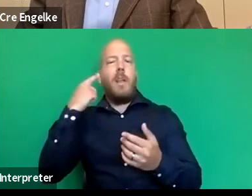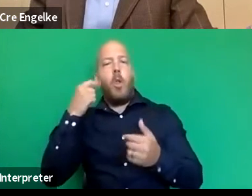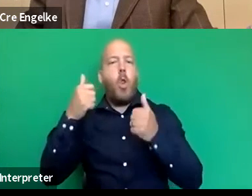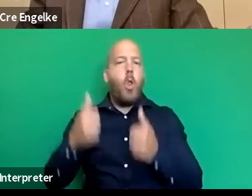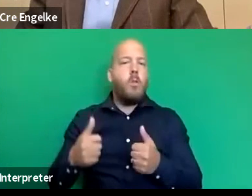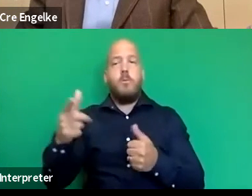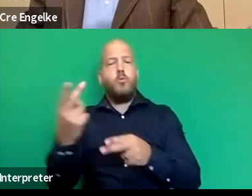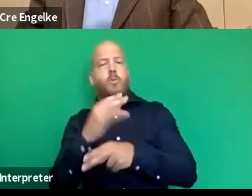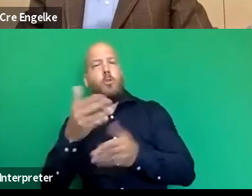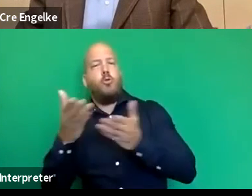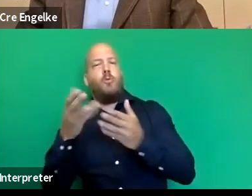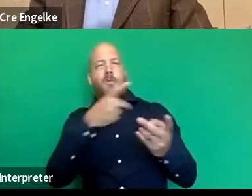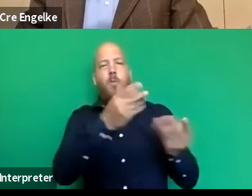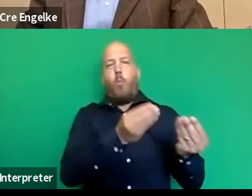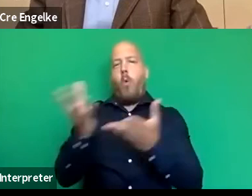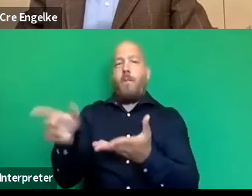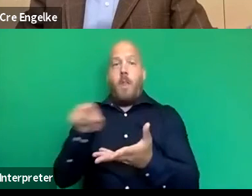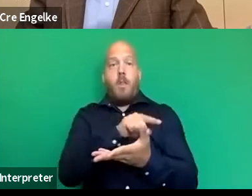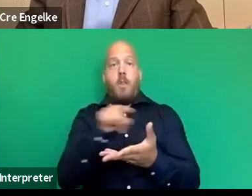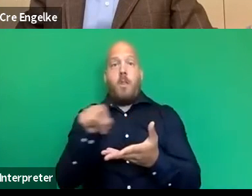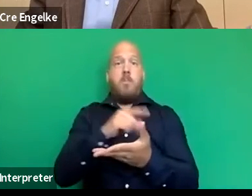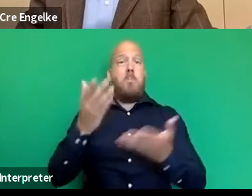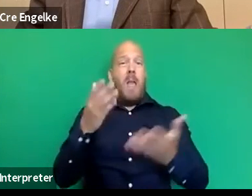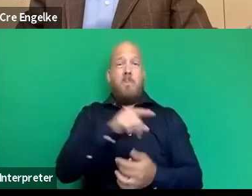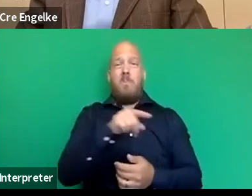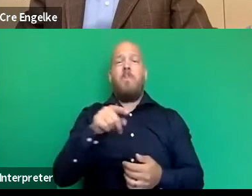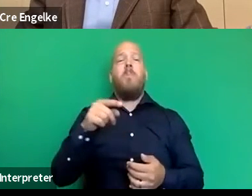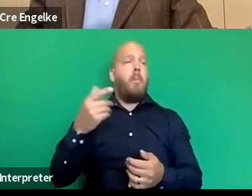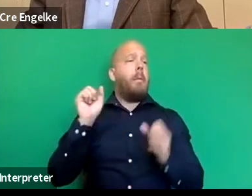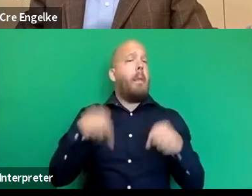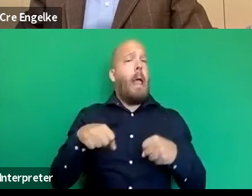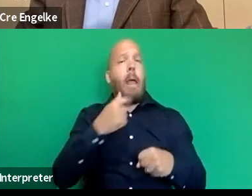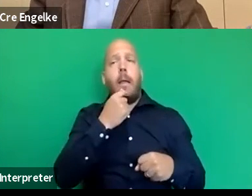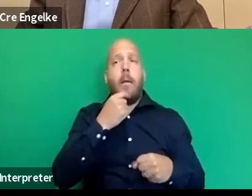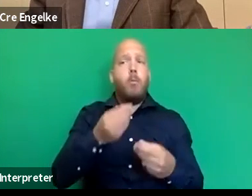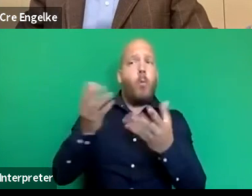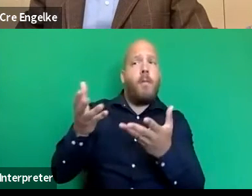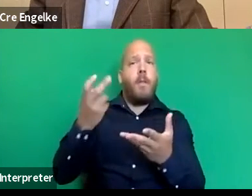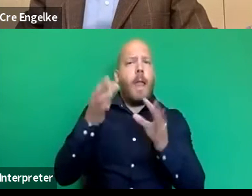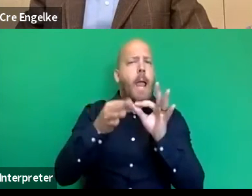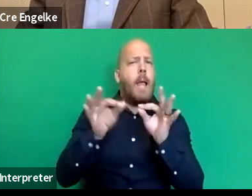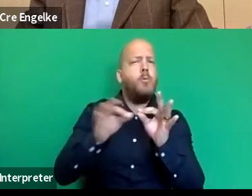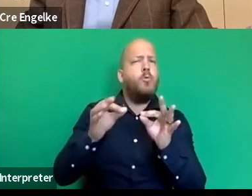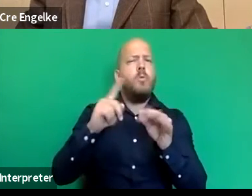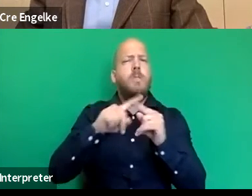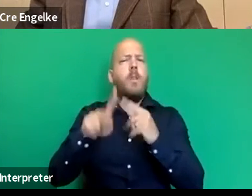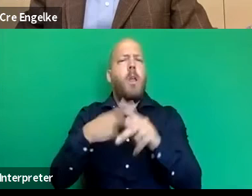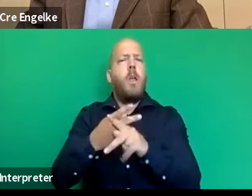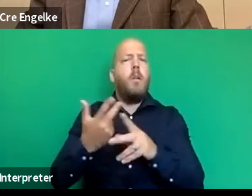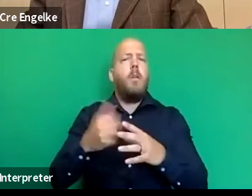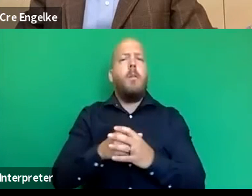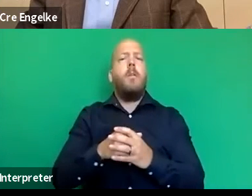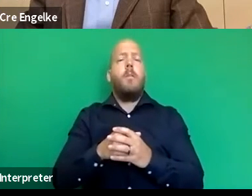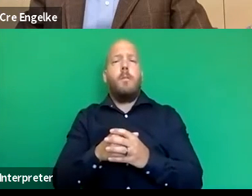some ways to, provide captions to maybe the hearing person to be able to even monitor what